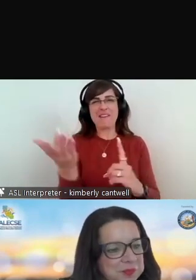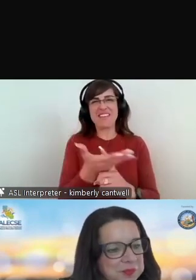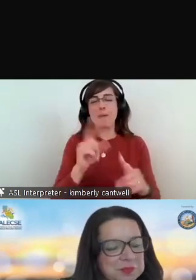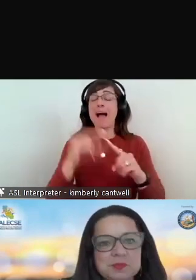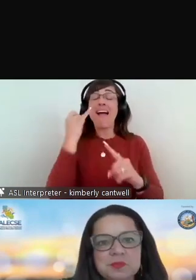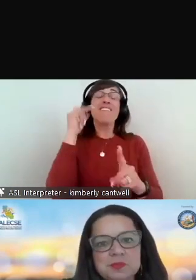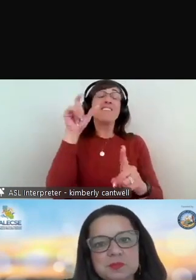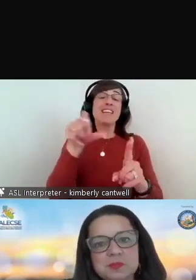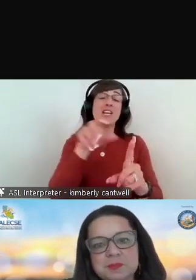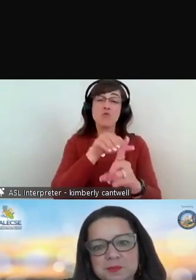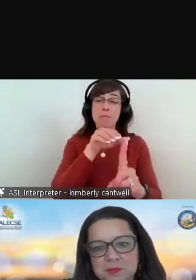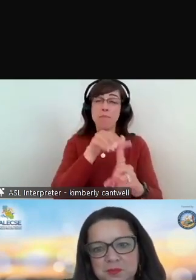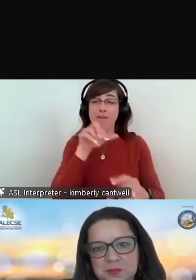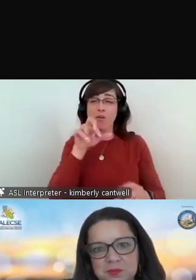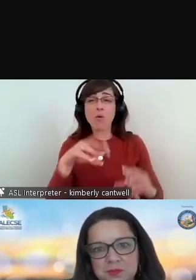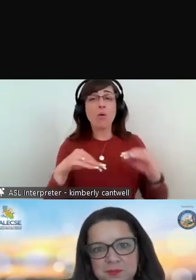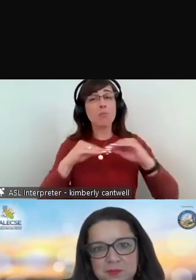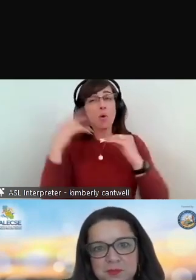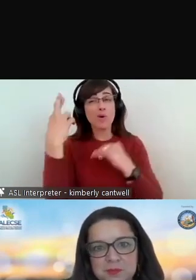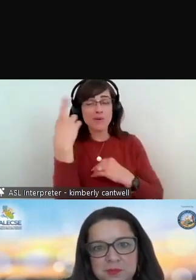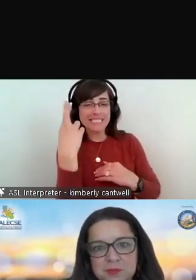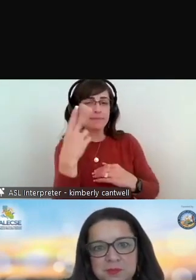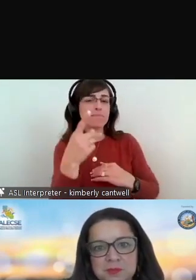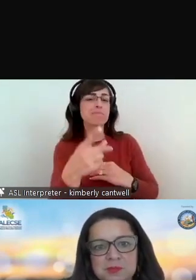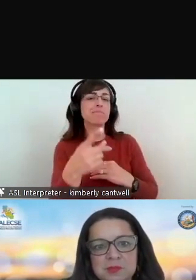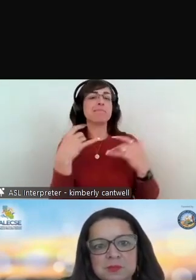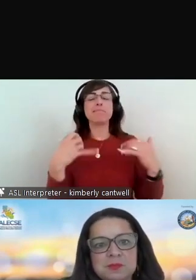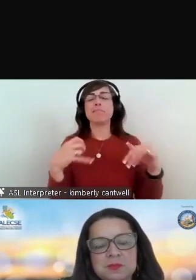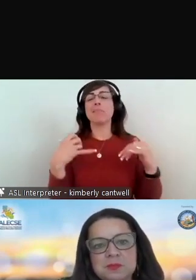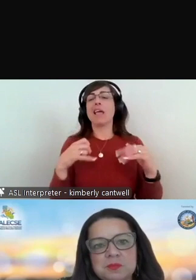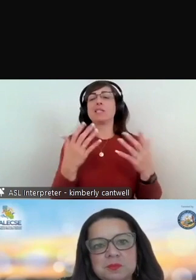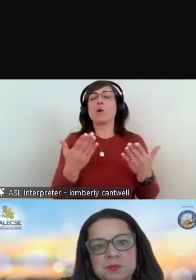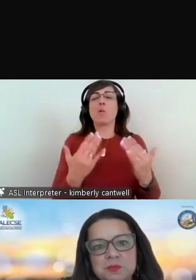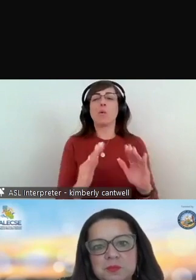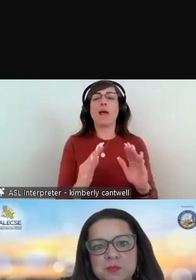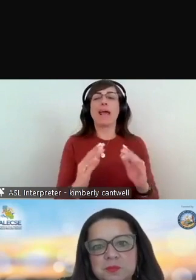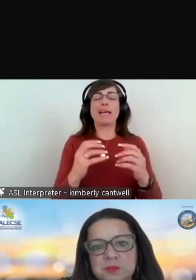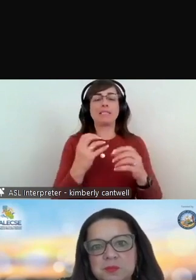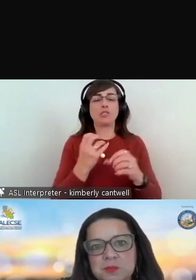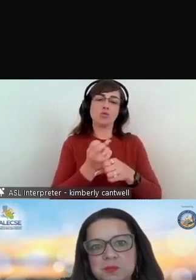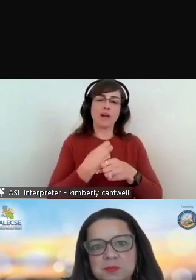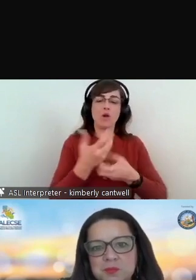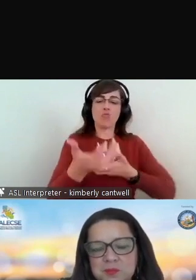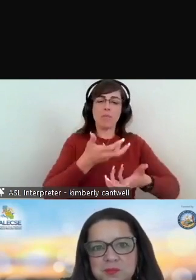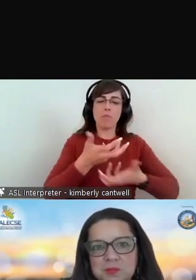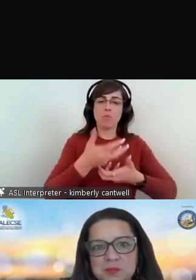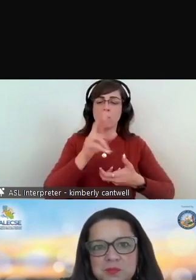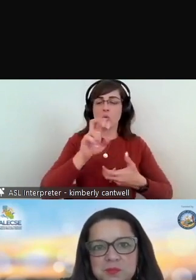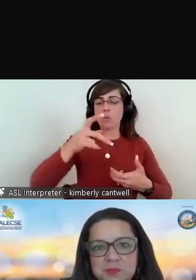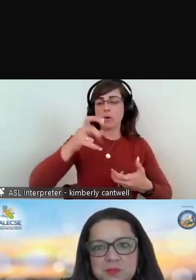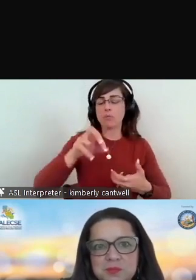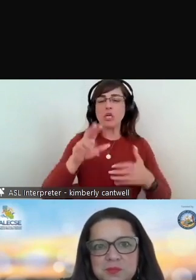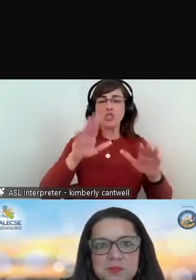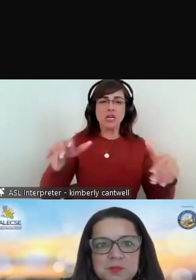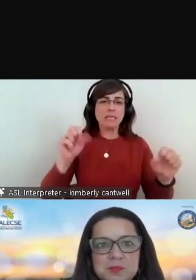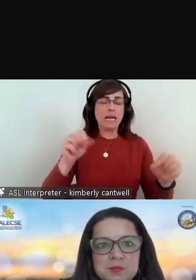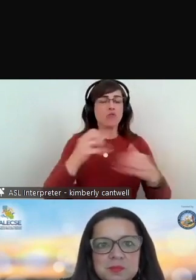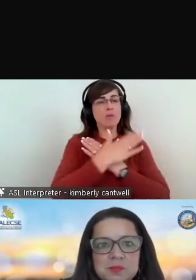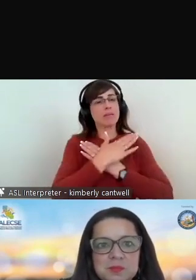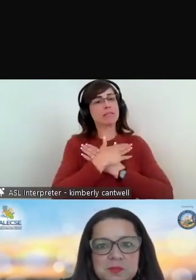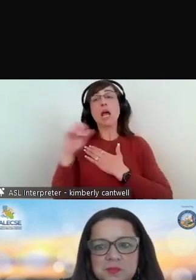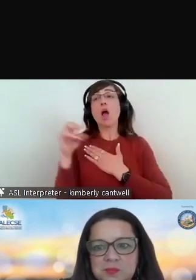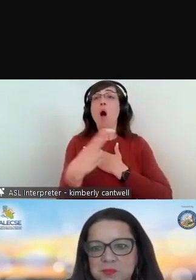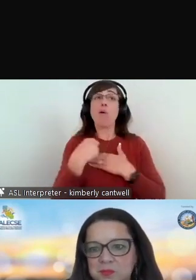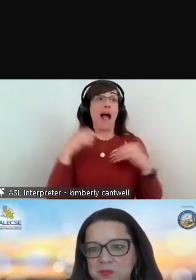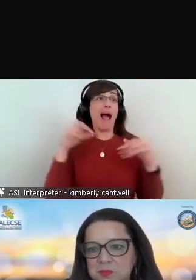reminder or more reasons, it's a way to build rapport. So you want, the child can be very relaxed if they're like, oh, I'm here,